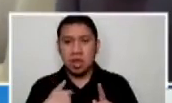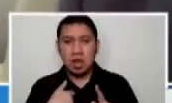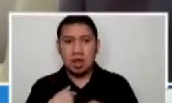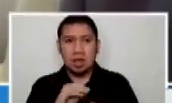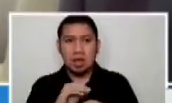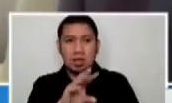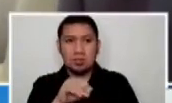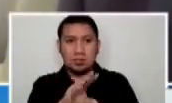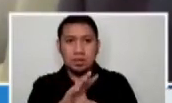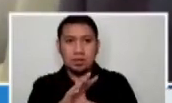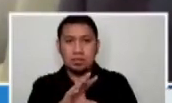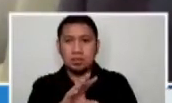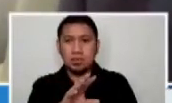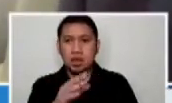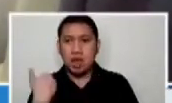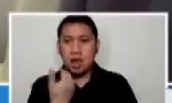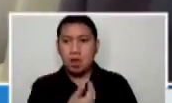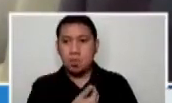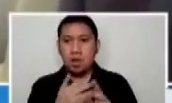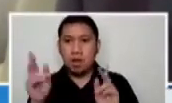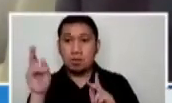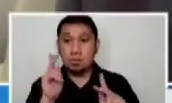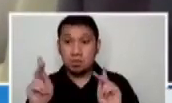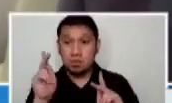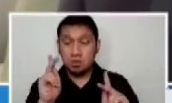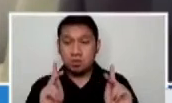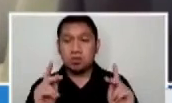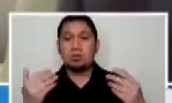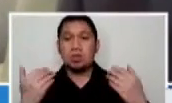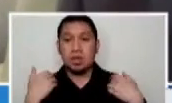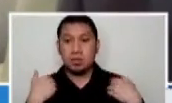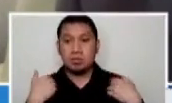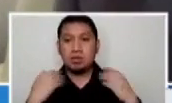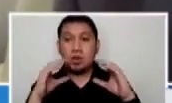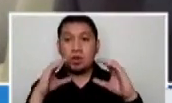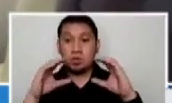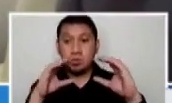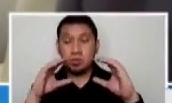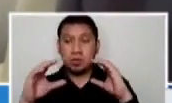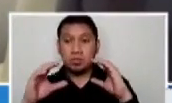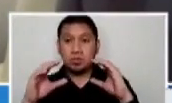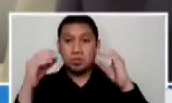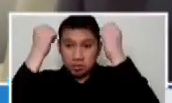to proceed but under certain restrictions,